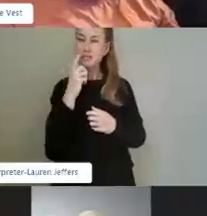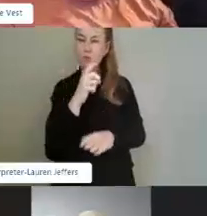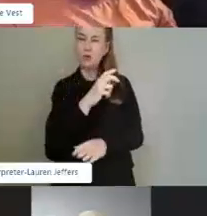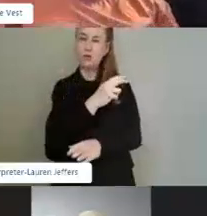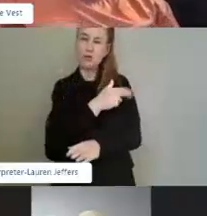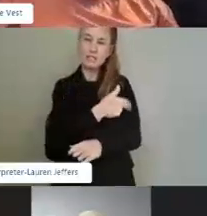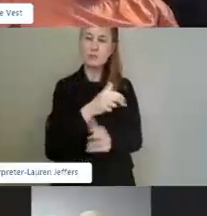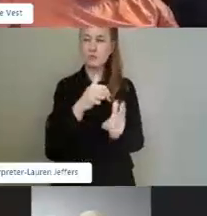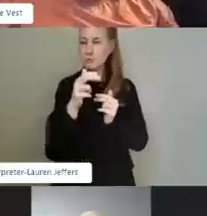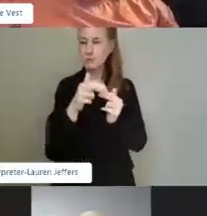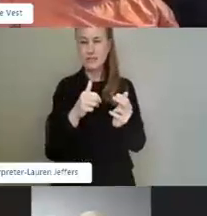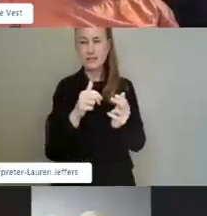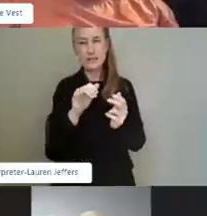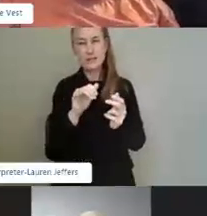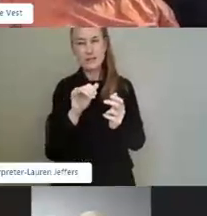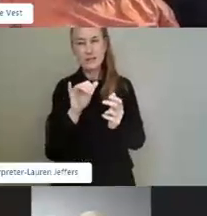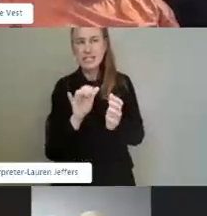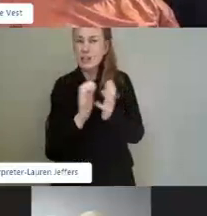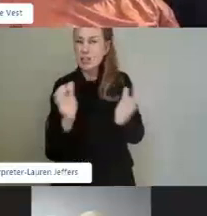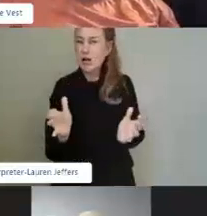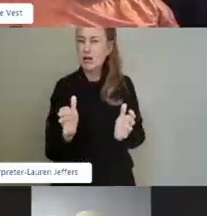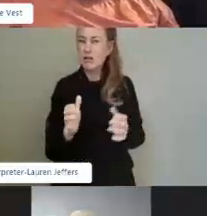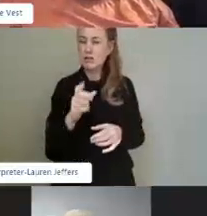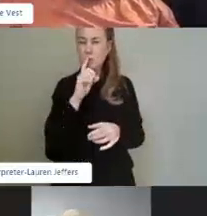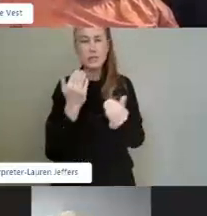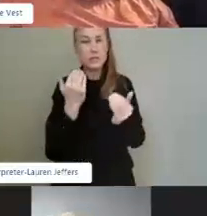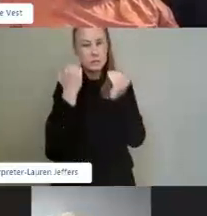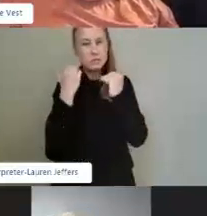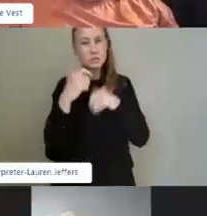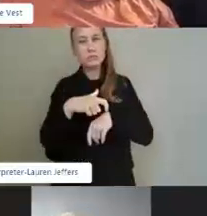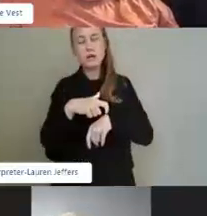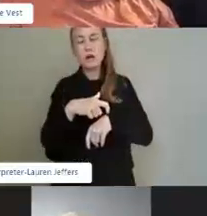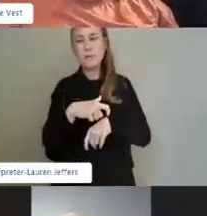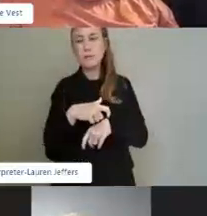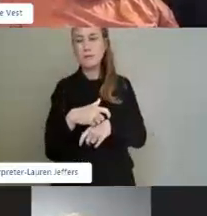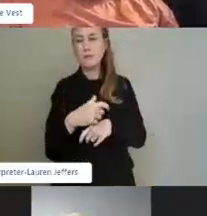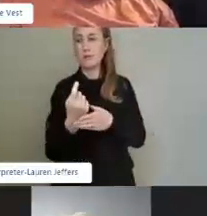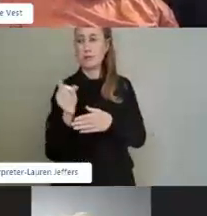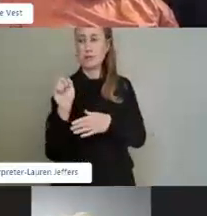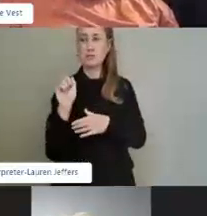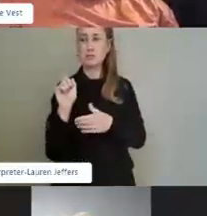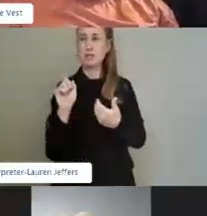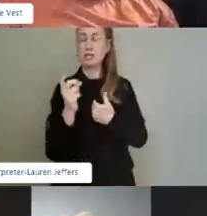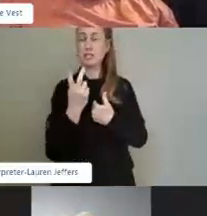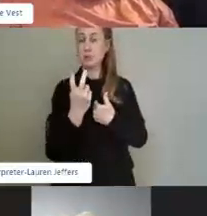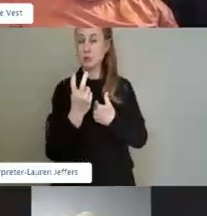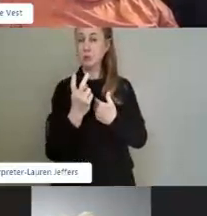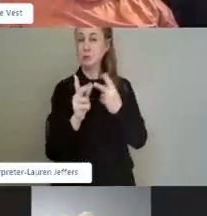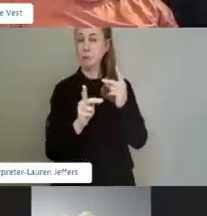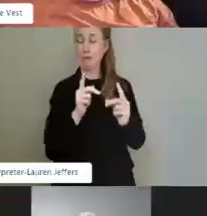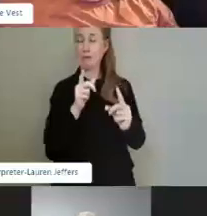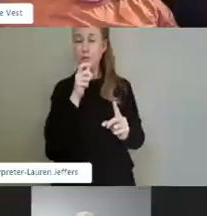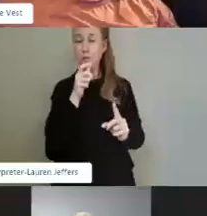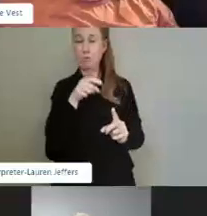it's quite a bit. They're very time intensive. Last week, I did have 2 individuals that left